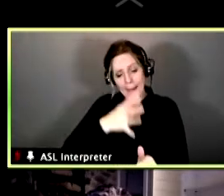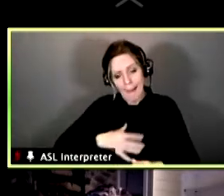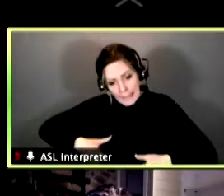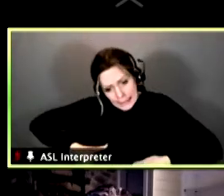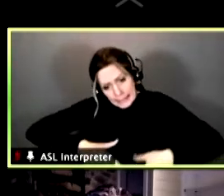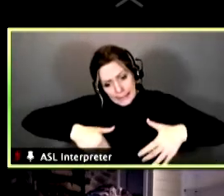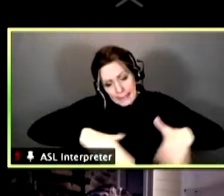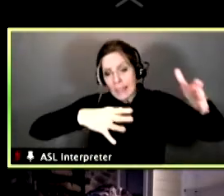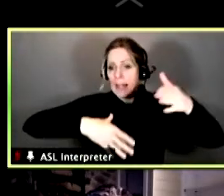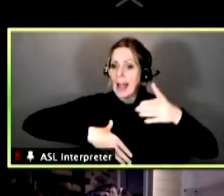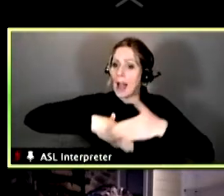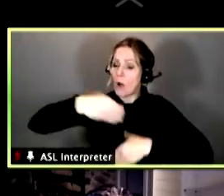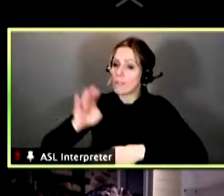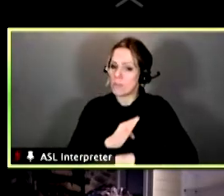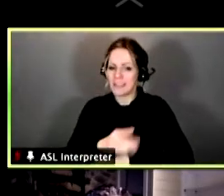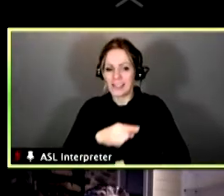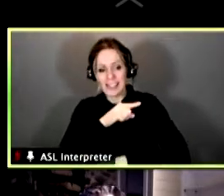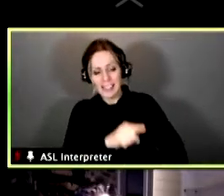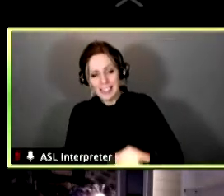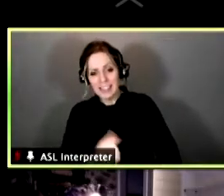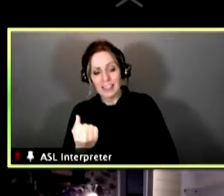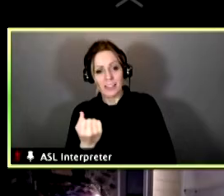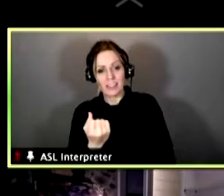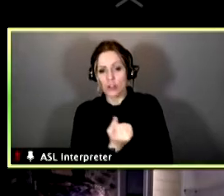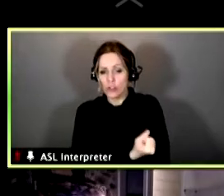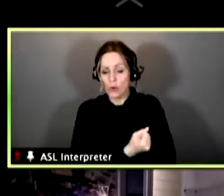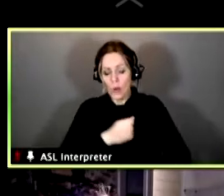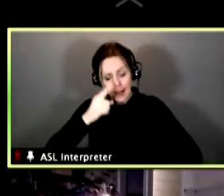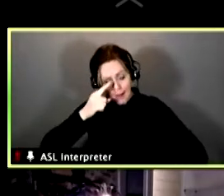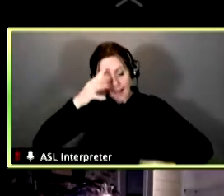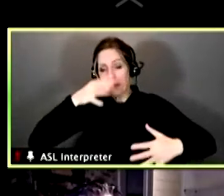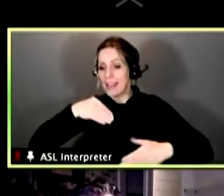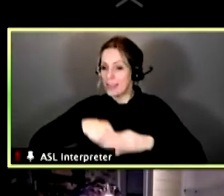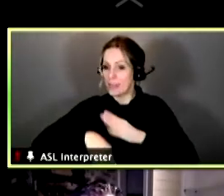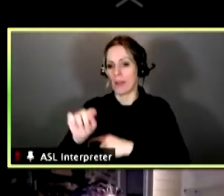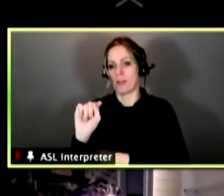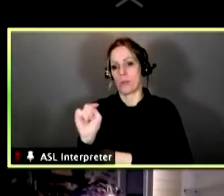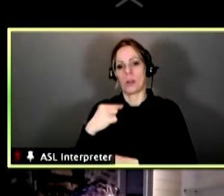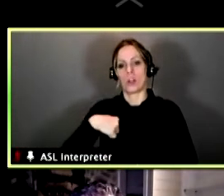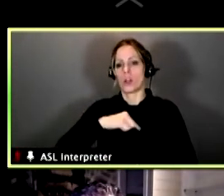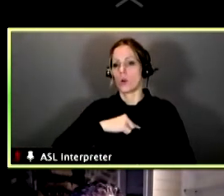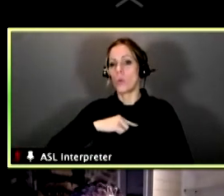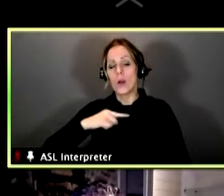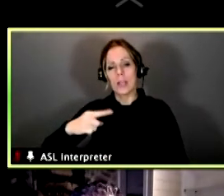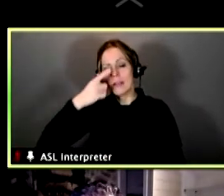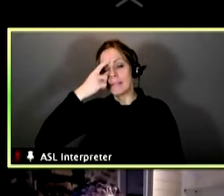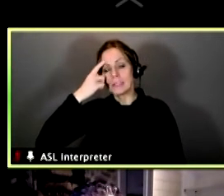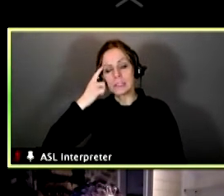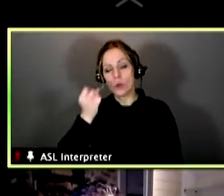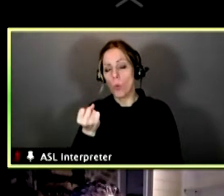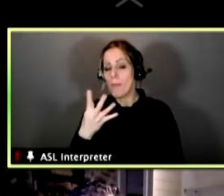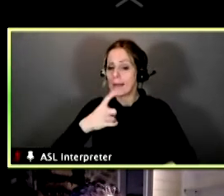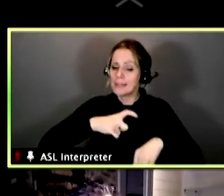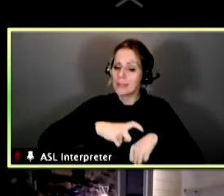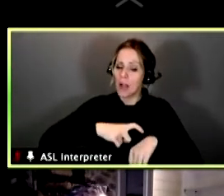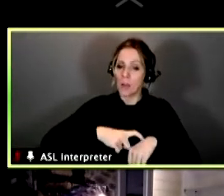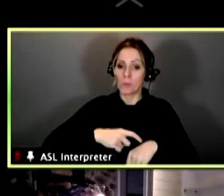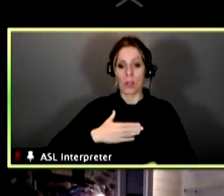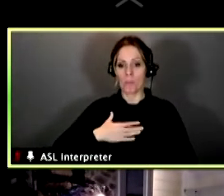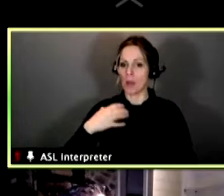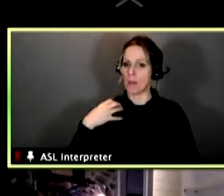business. We've had to go through this so many times that my boss did not want us to feel unsafe